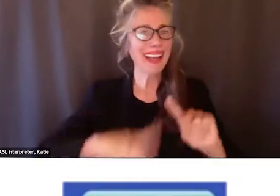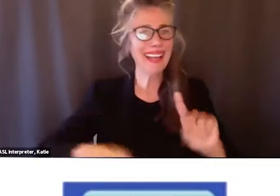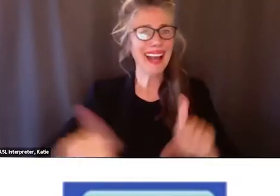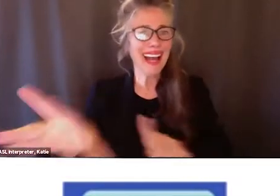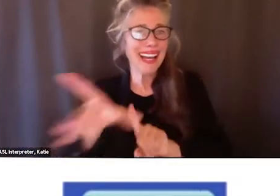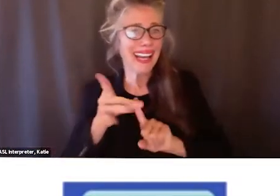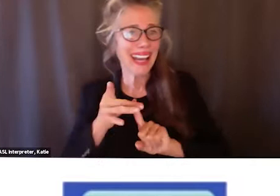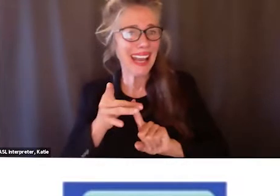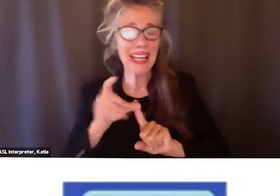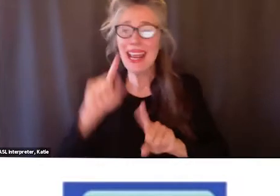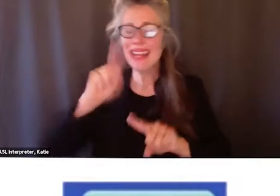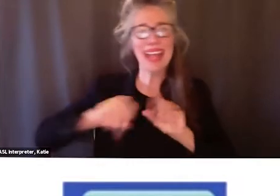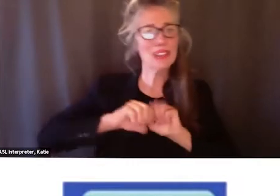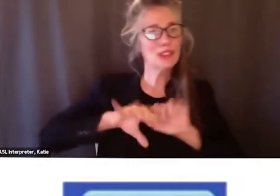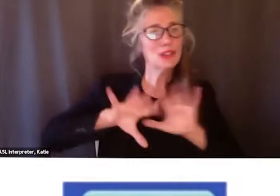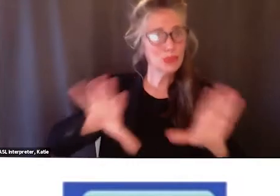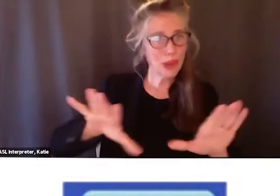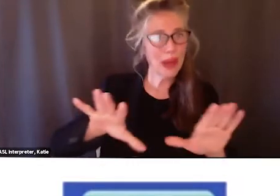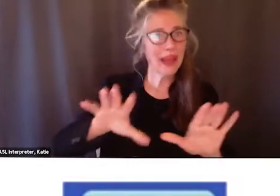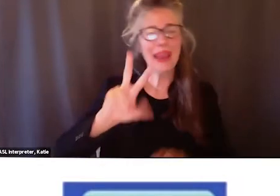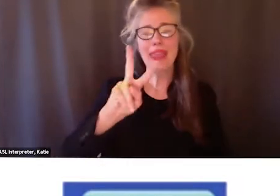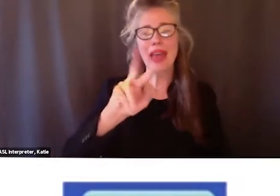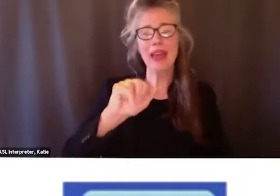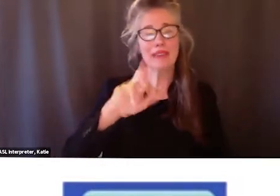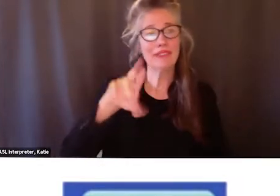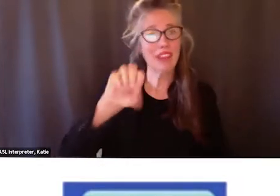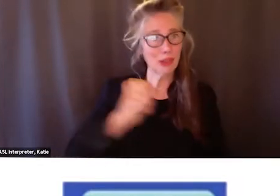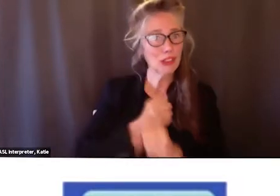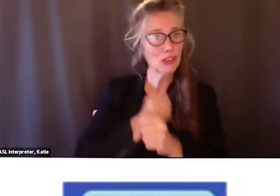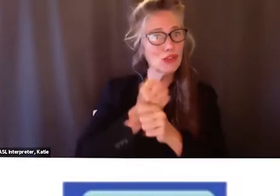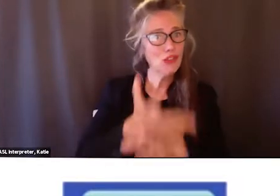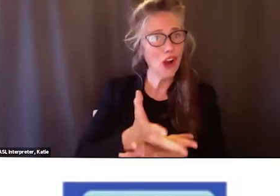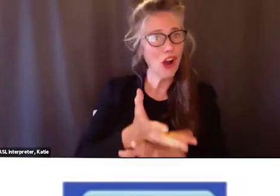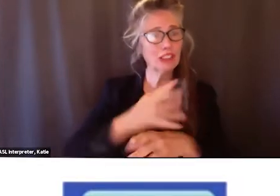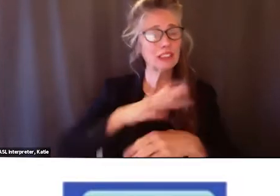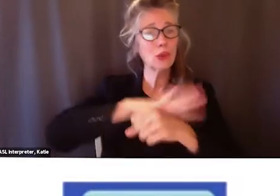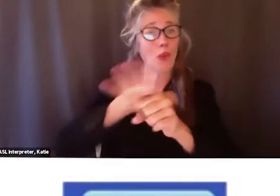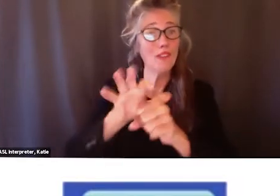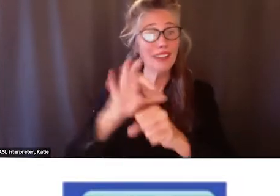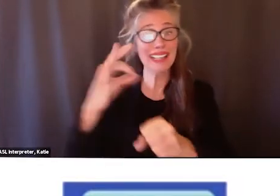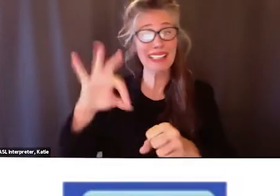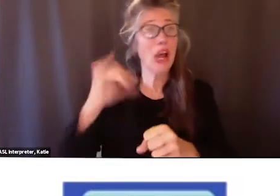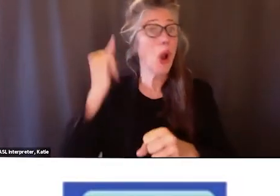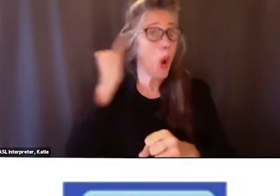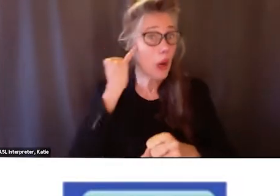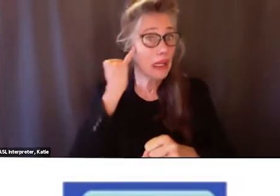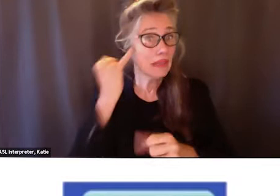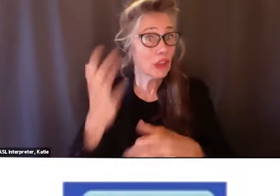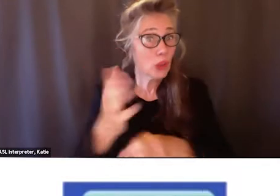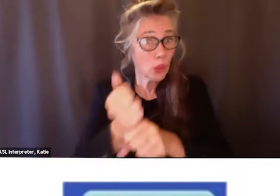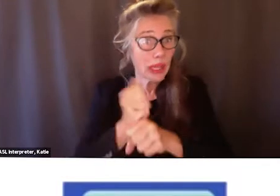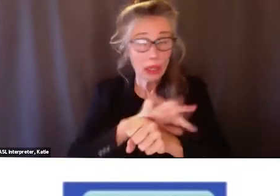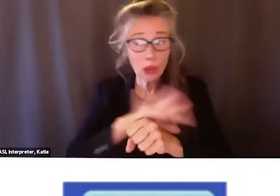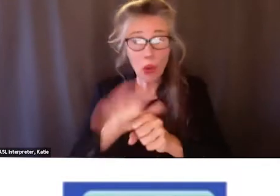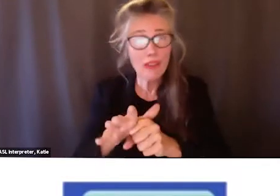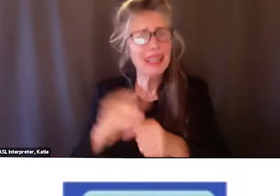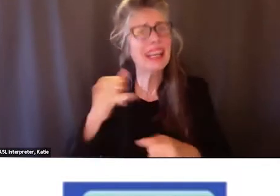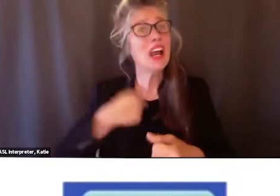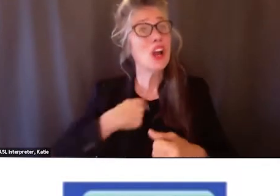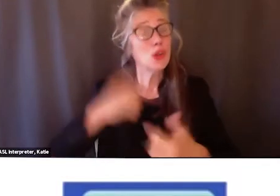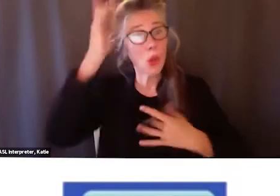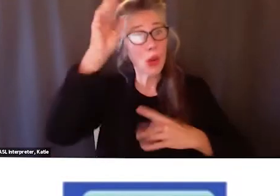causes COVID-19, but also help keep individuals from getting seriously ill, even if you do get COVID-19.